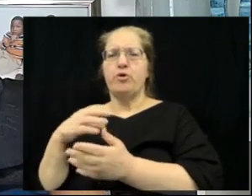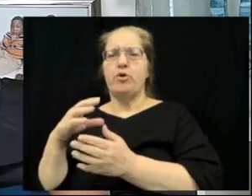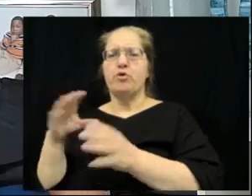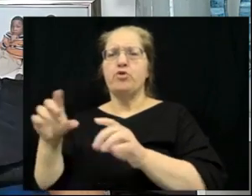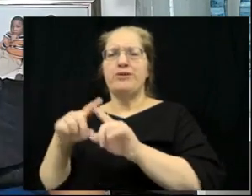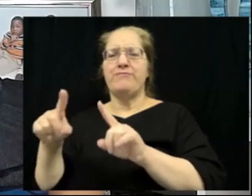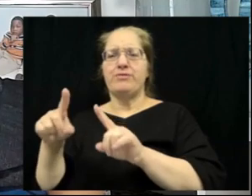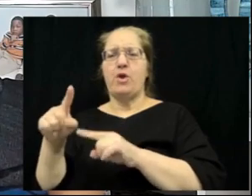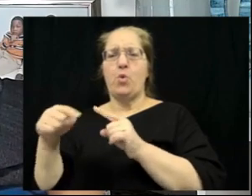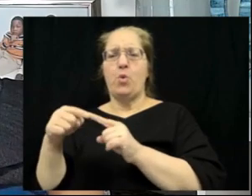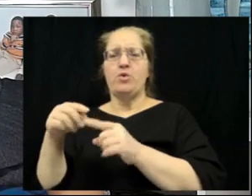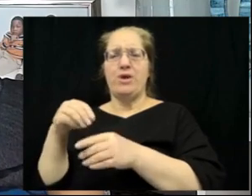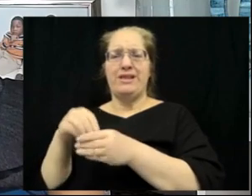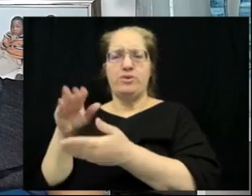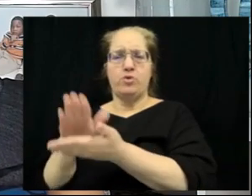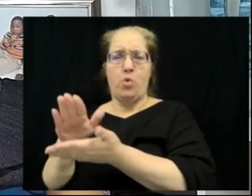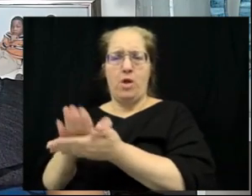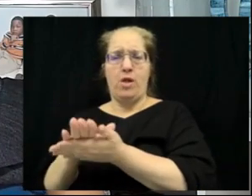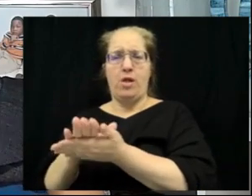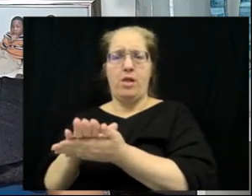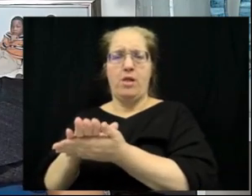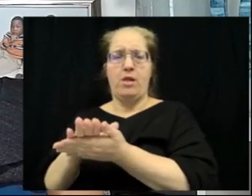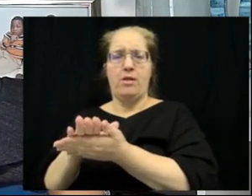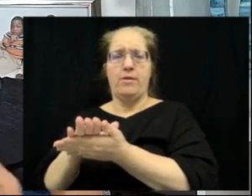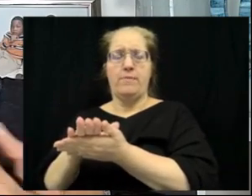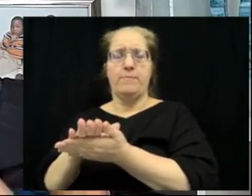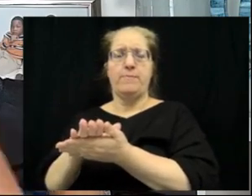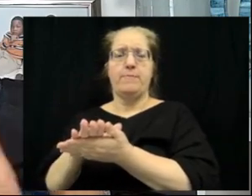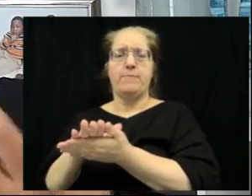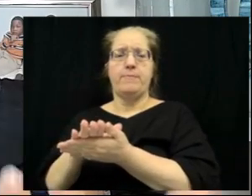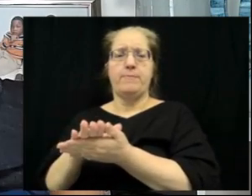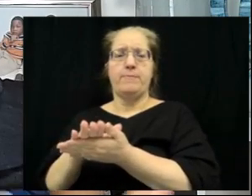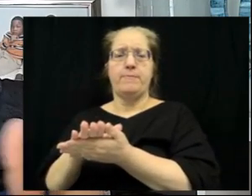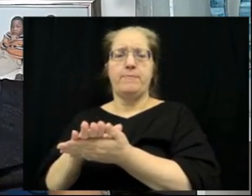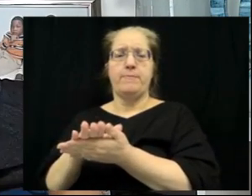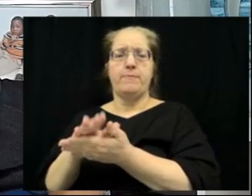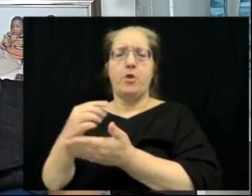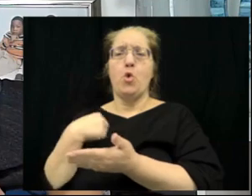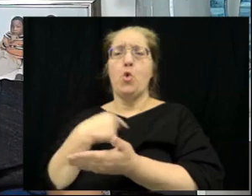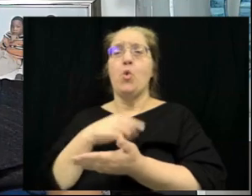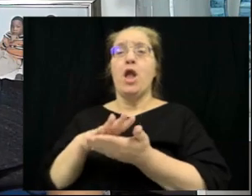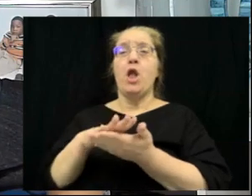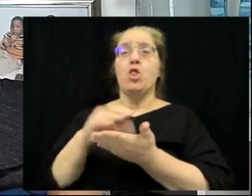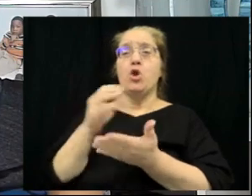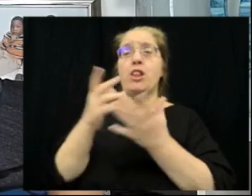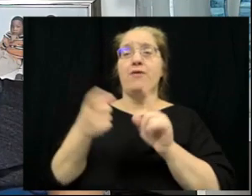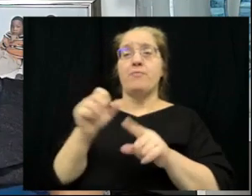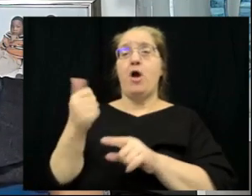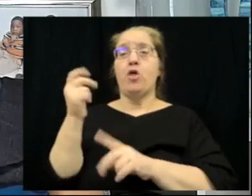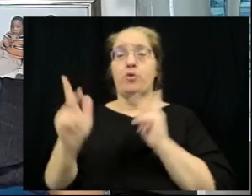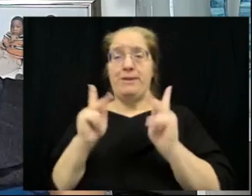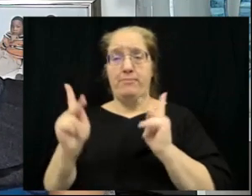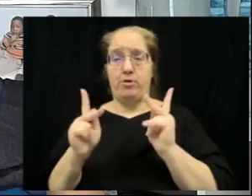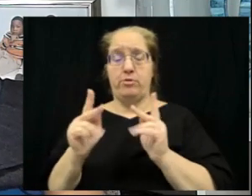letting them share their story. We learn so much when people share their stories with us.